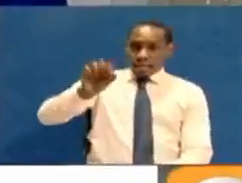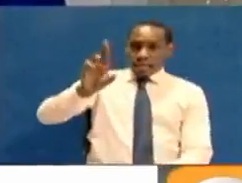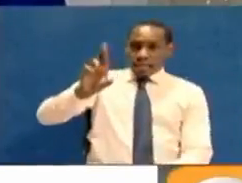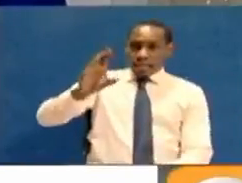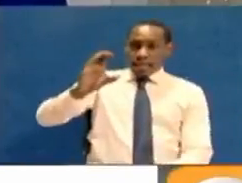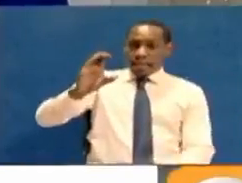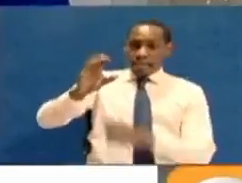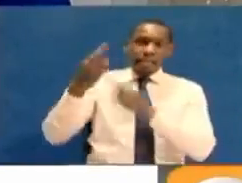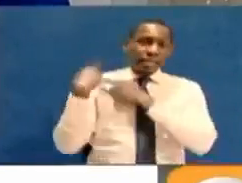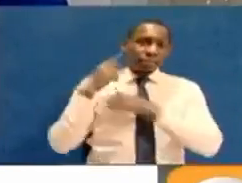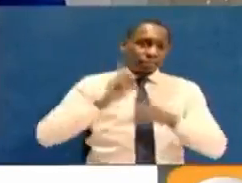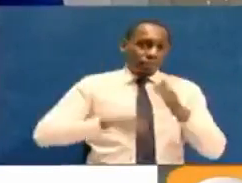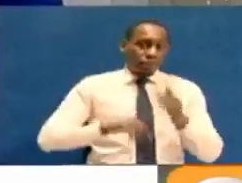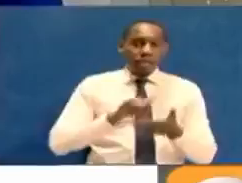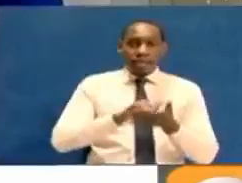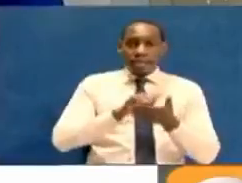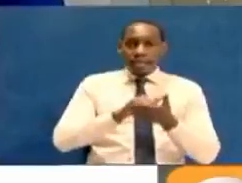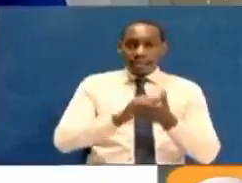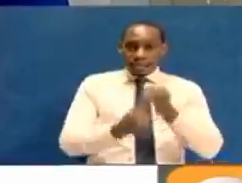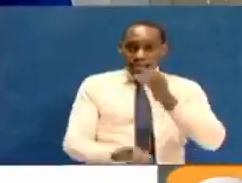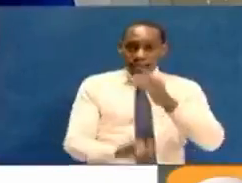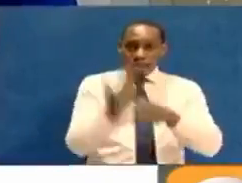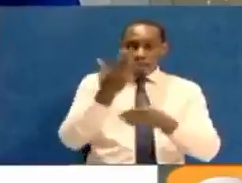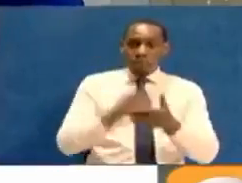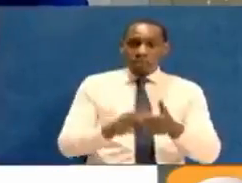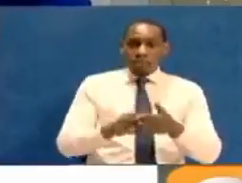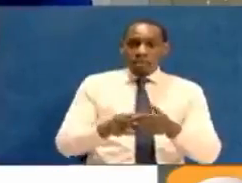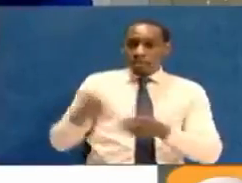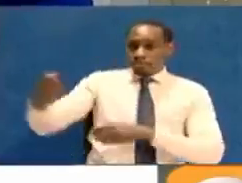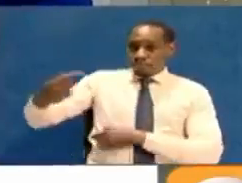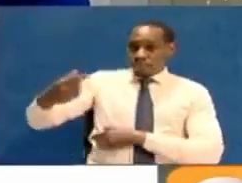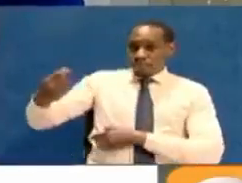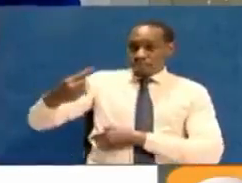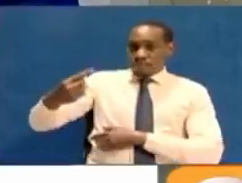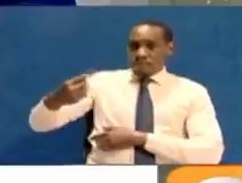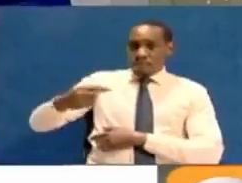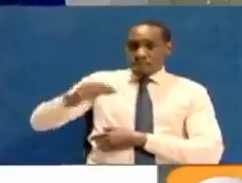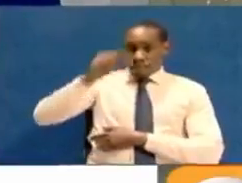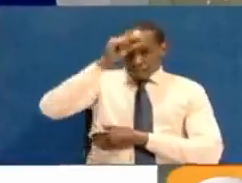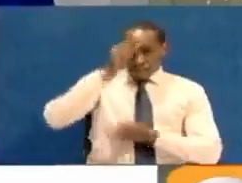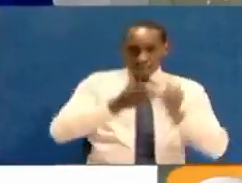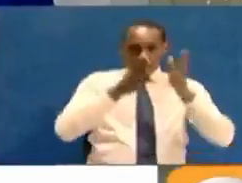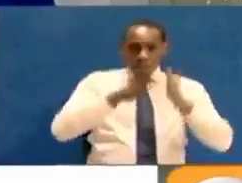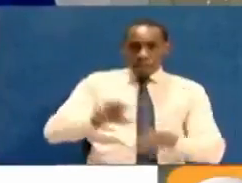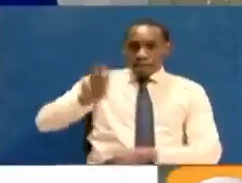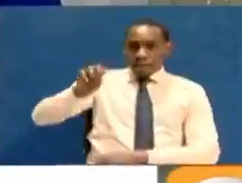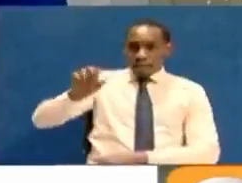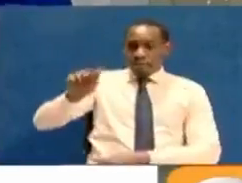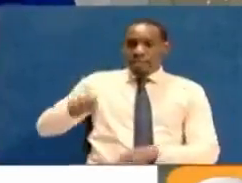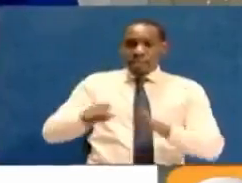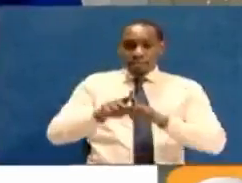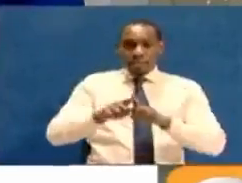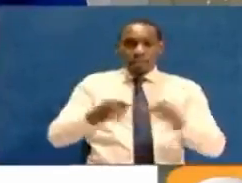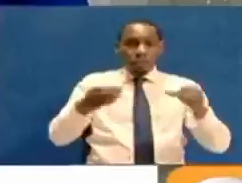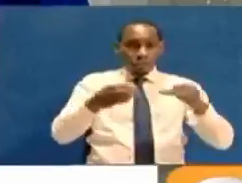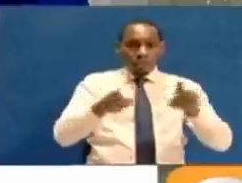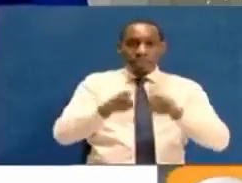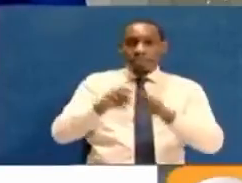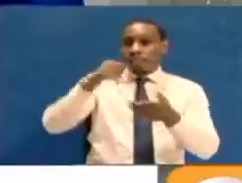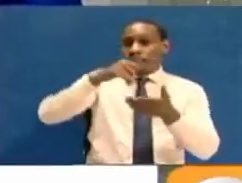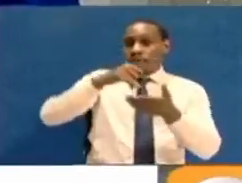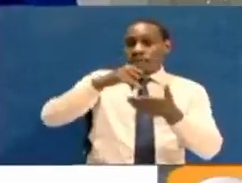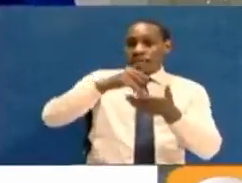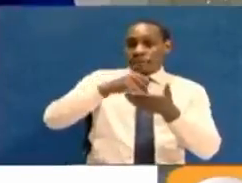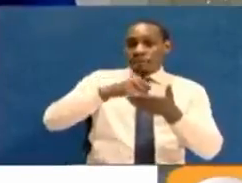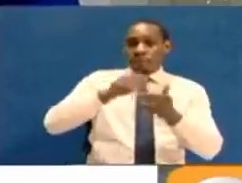whose job it is to set and adjust remuneration for state officers. MCAs happen to be that, and they would take into consideration a